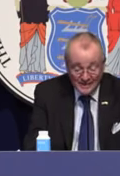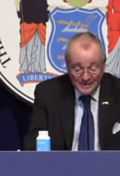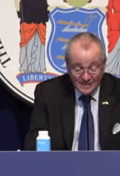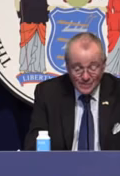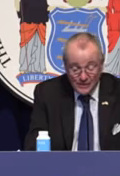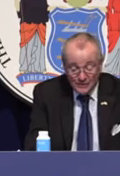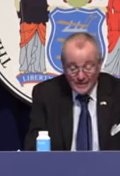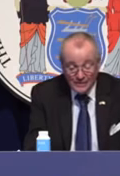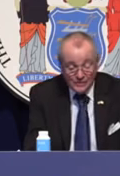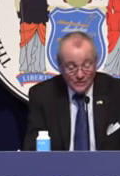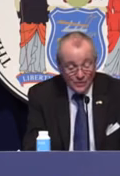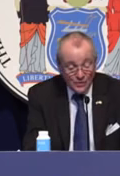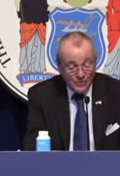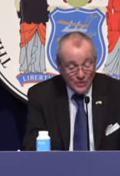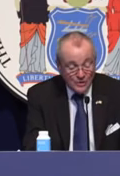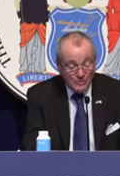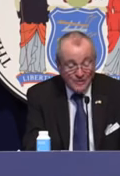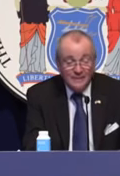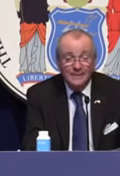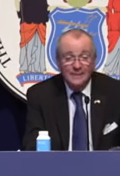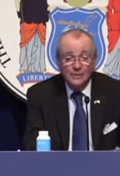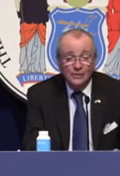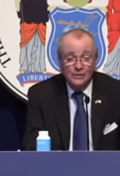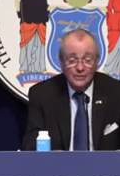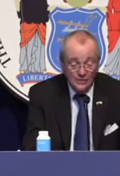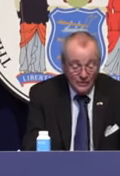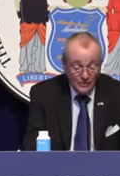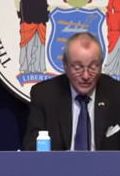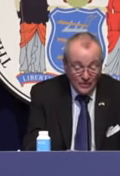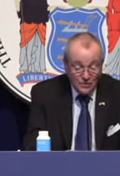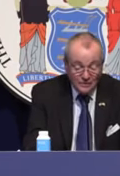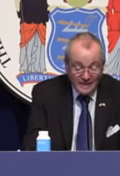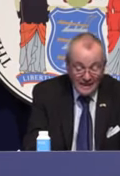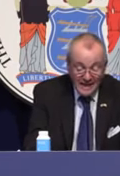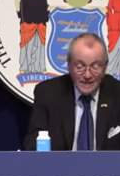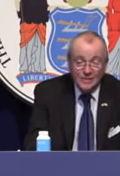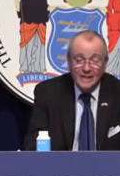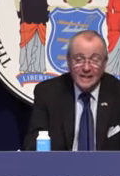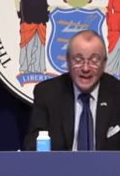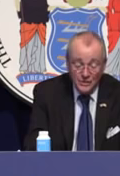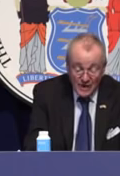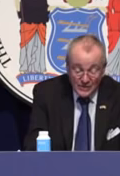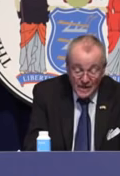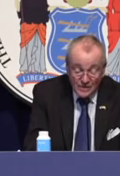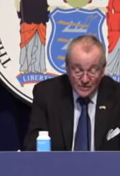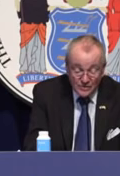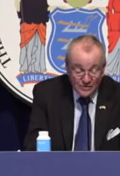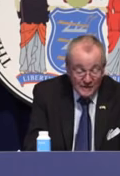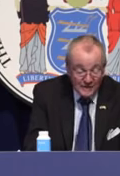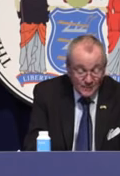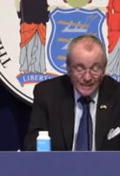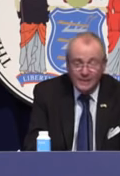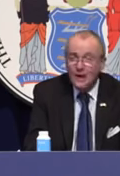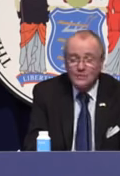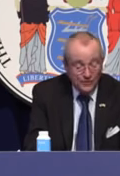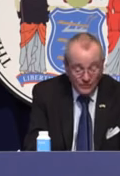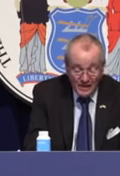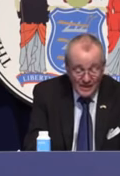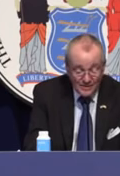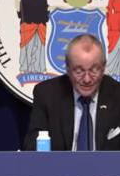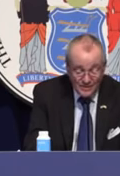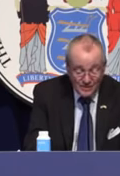you, please send us the stories in your community using the social media hashtag NJ thanks you. We